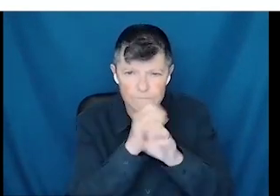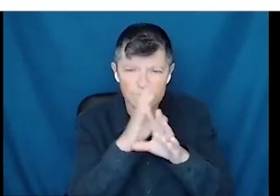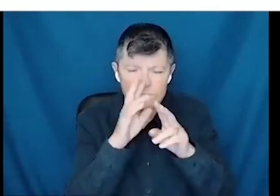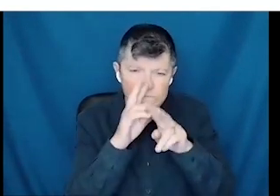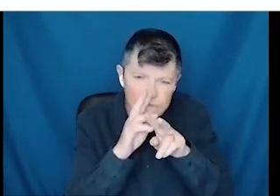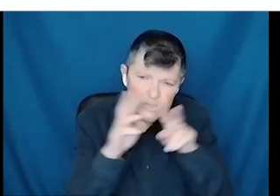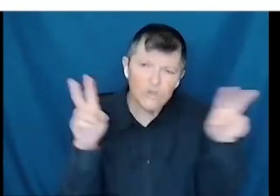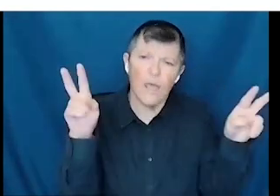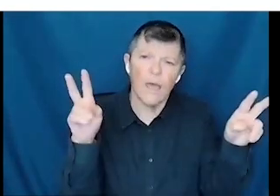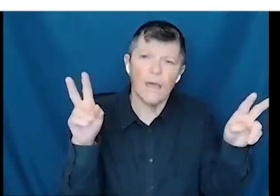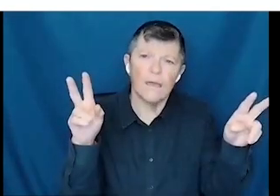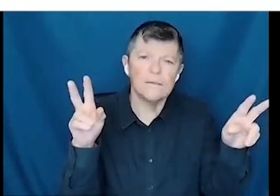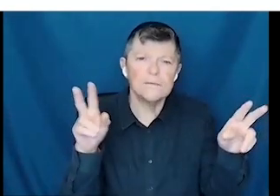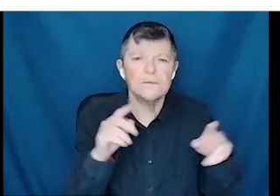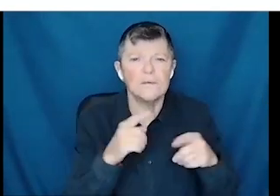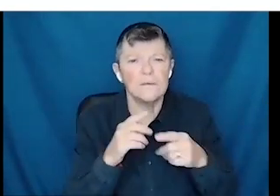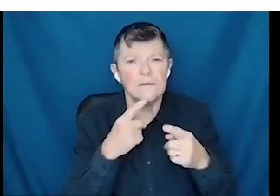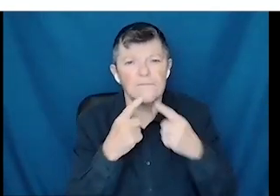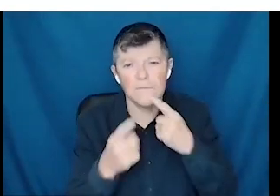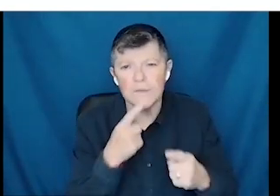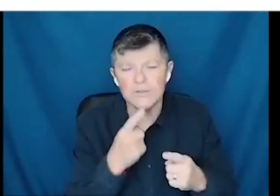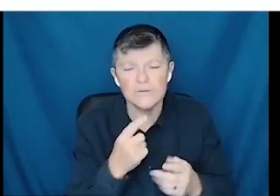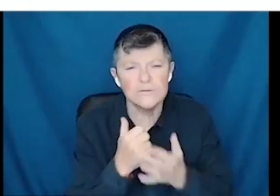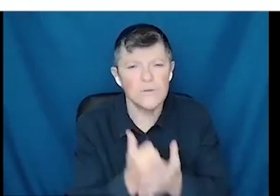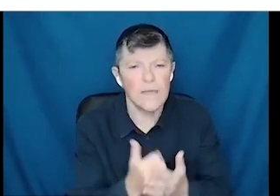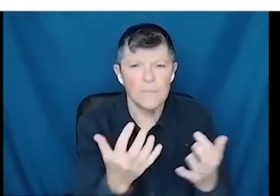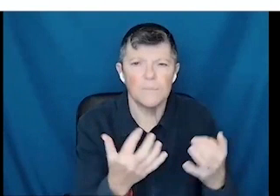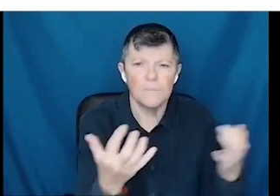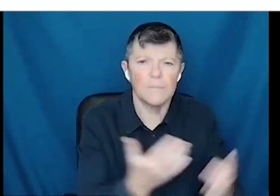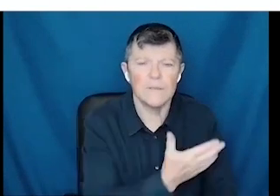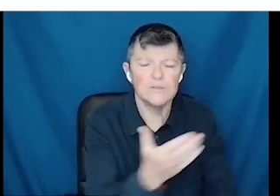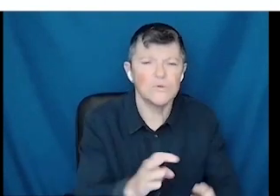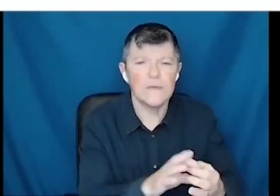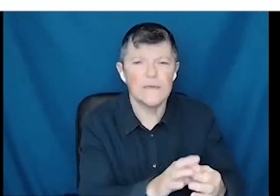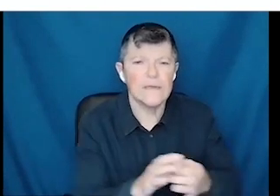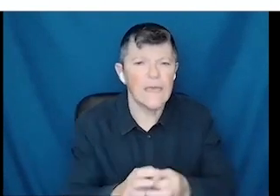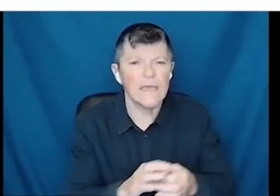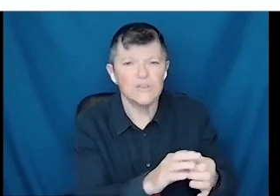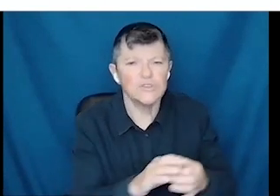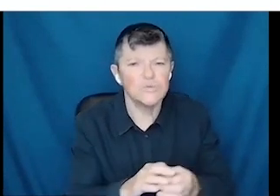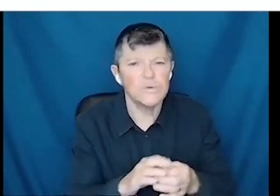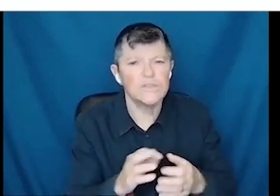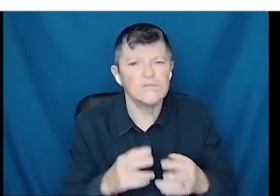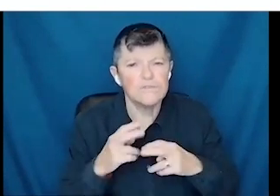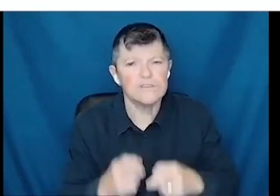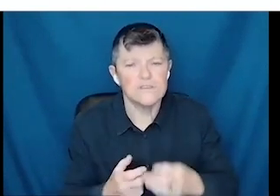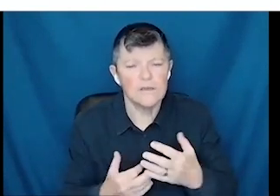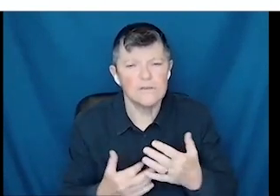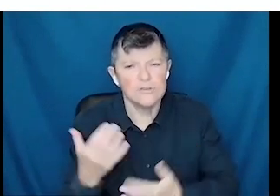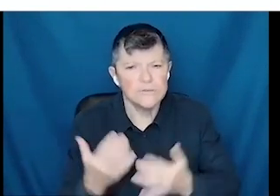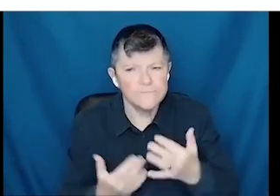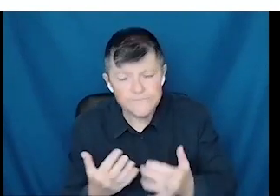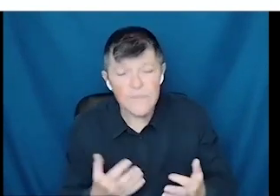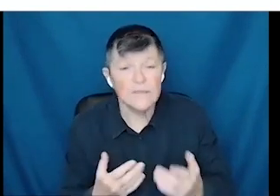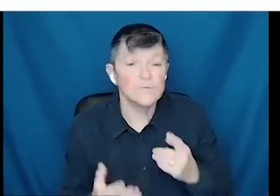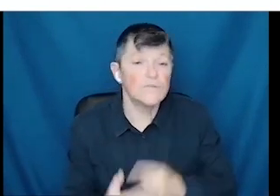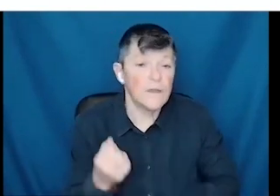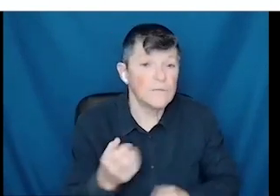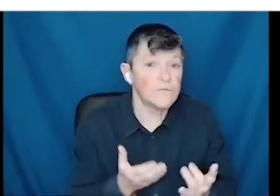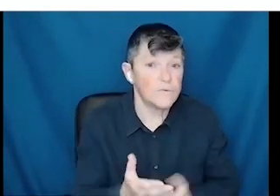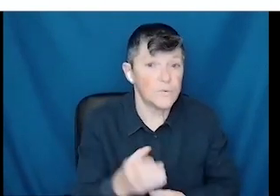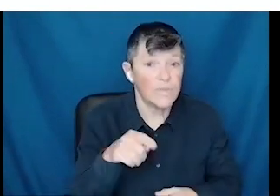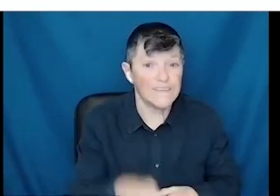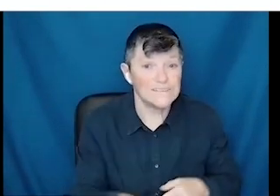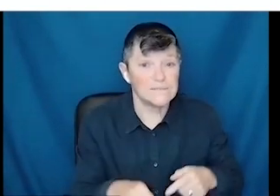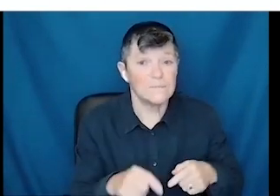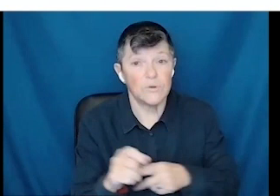the public engage with research findings. But as we found, I think, through this project and through others,